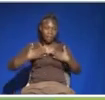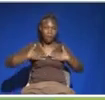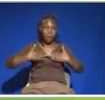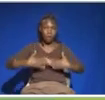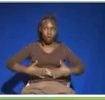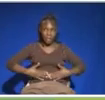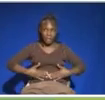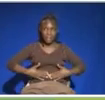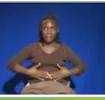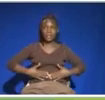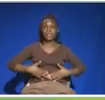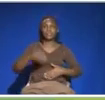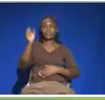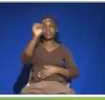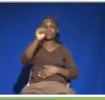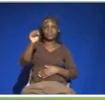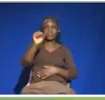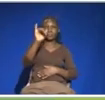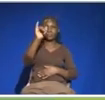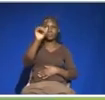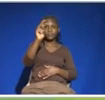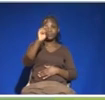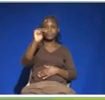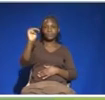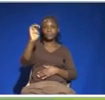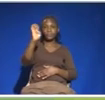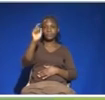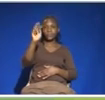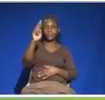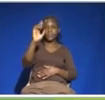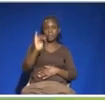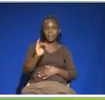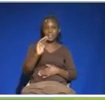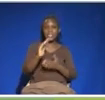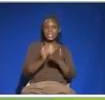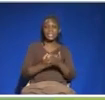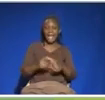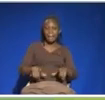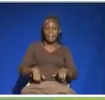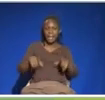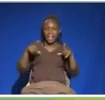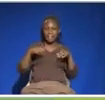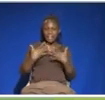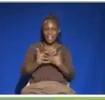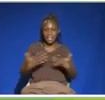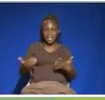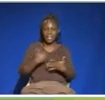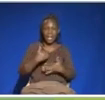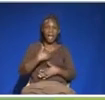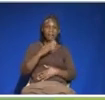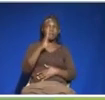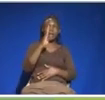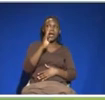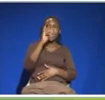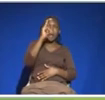symmetry. So some of the living organisms have bilateral symmetry.